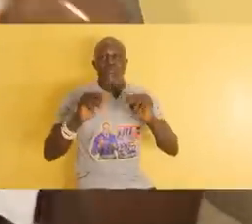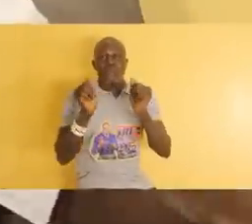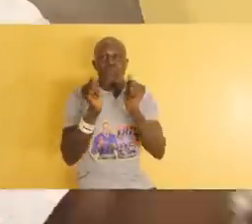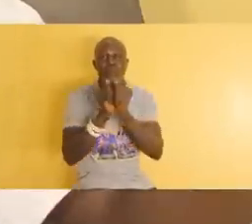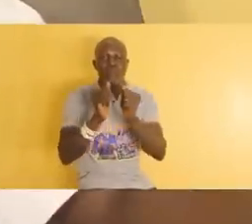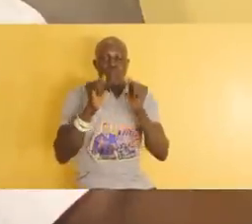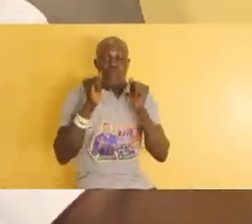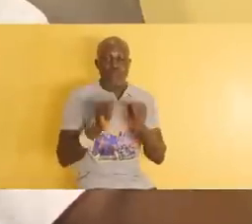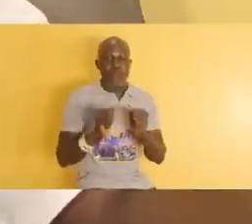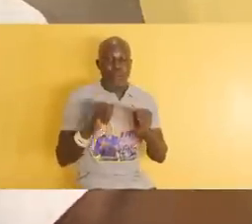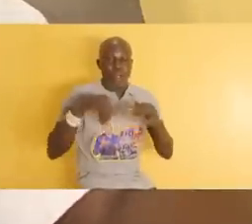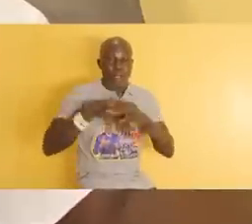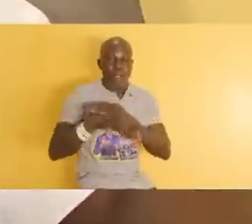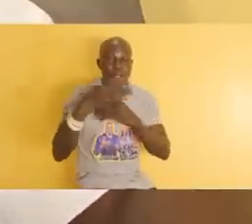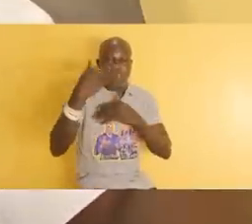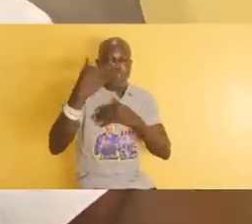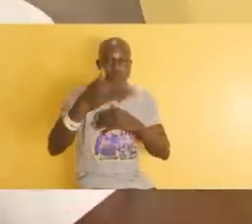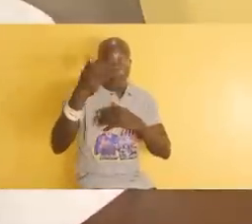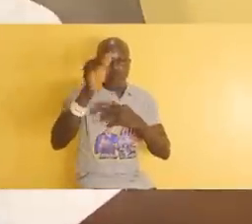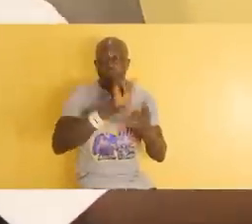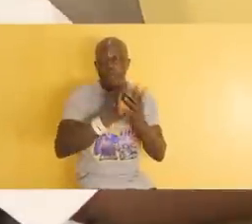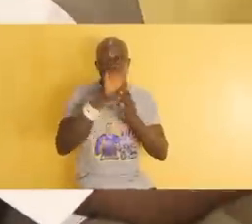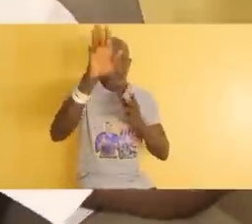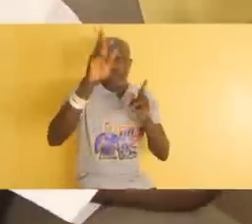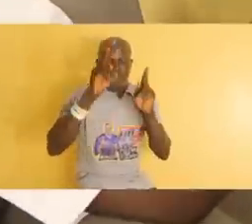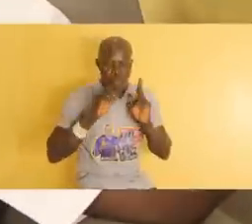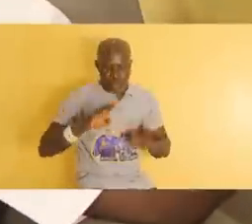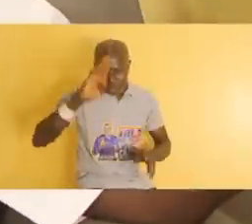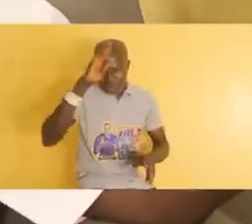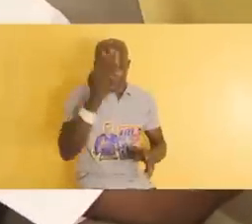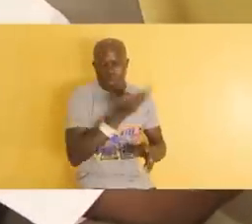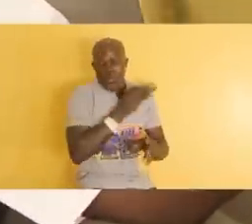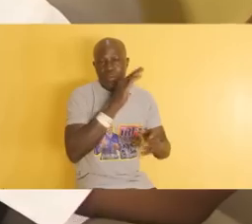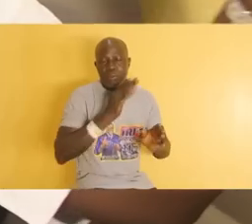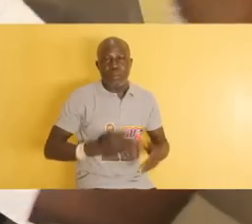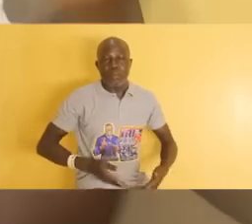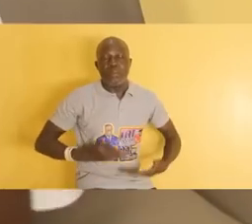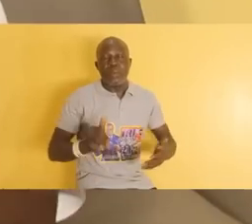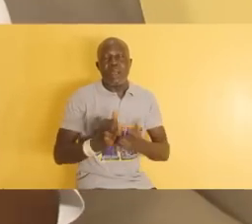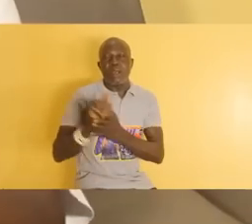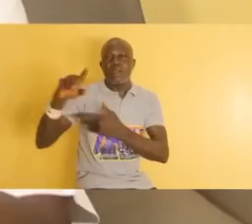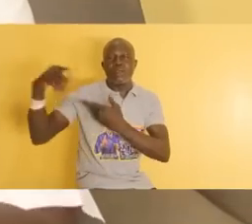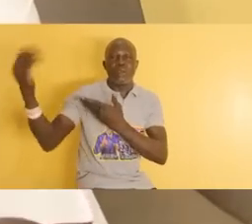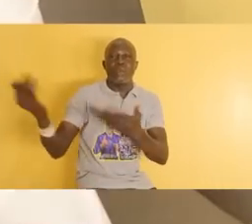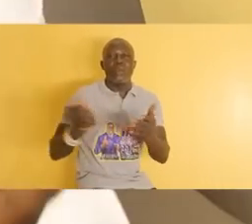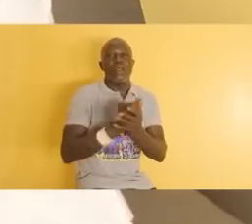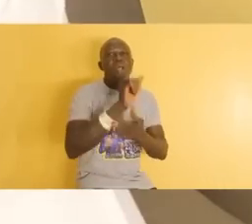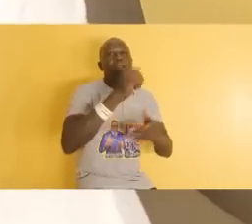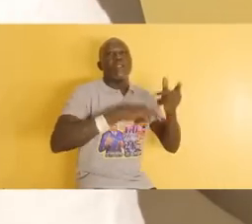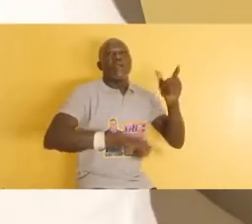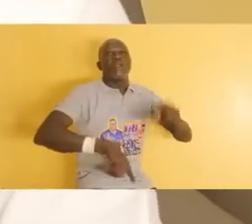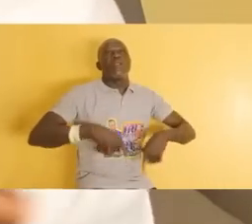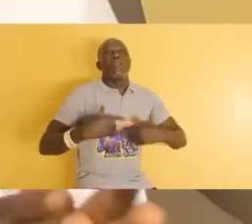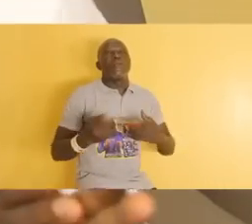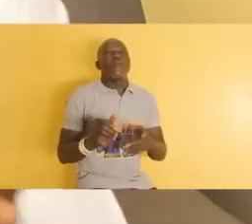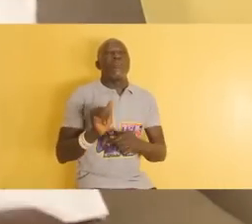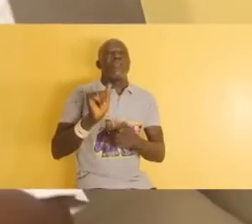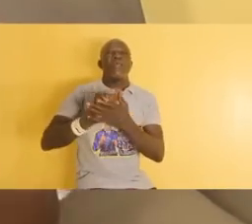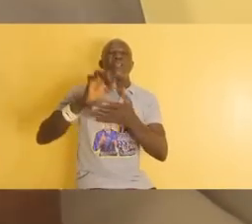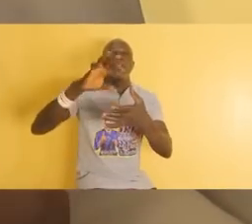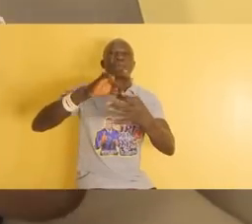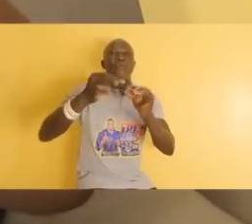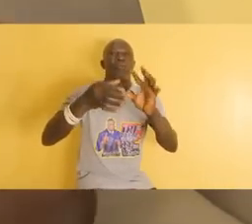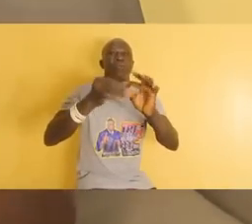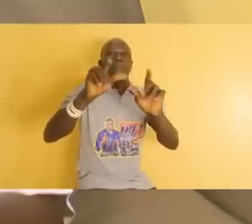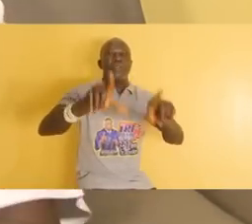I and his power. So why you want me? Before you, son of man. Put that I'll make your way posterity. You're working back. As the Lord lives. See, I mean,